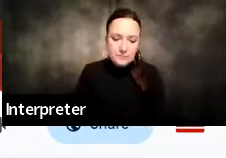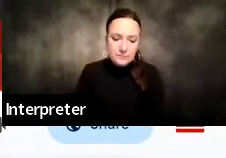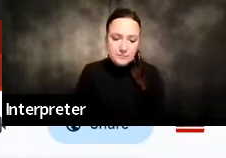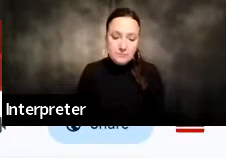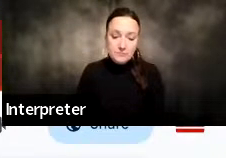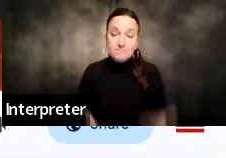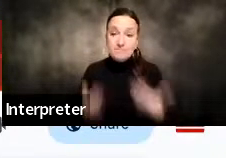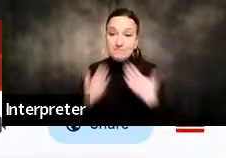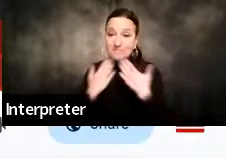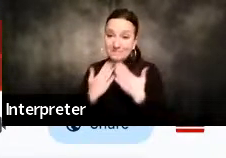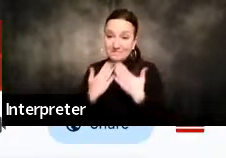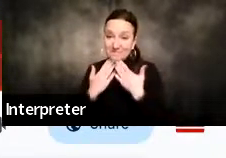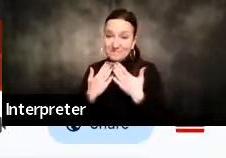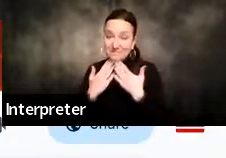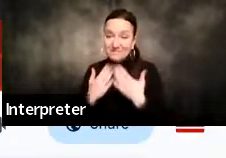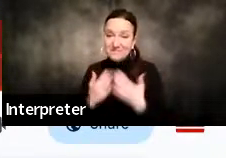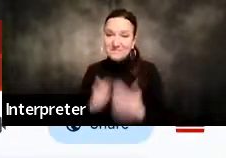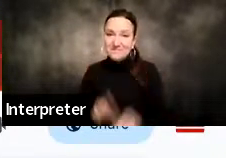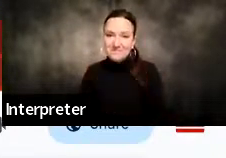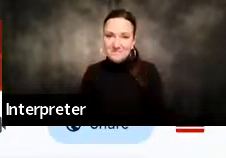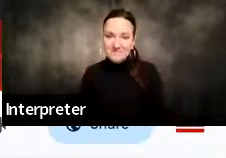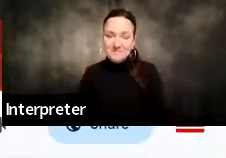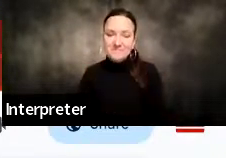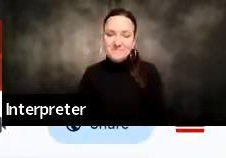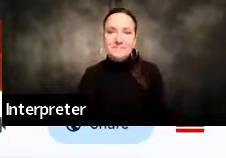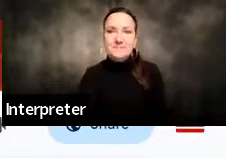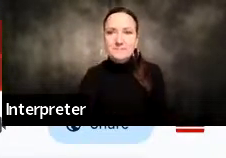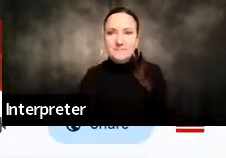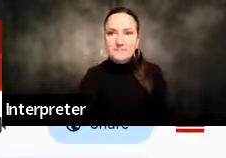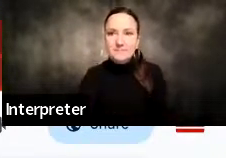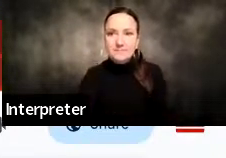And thank you for joining tonight's meeting.